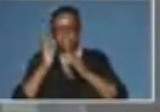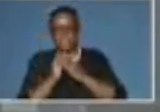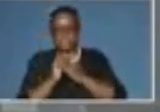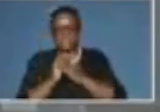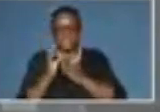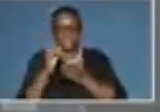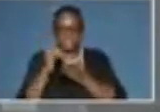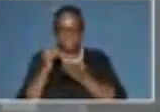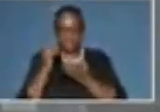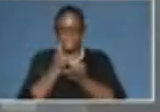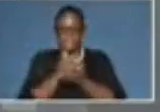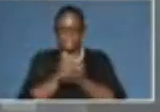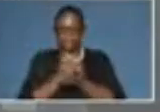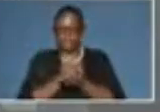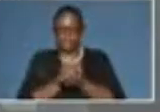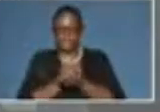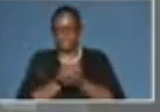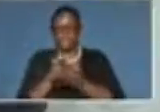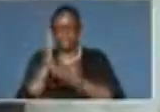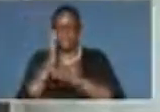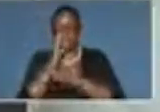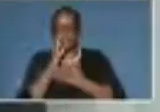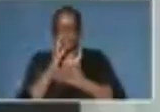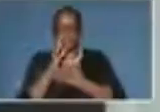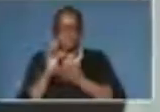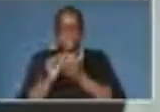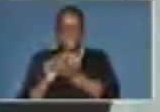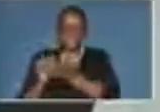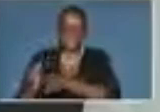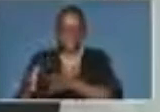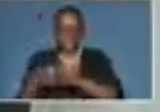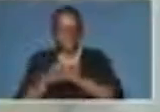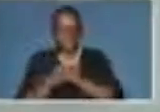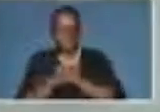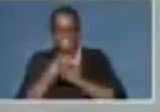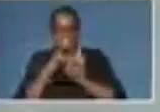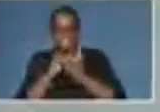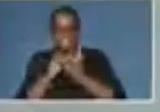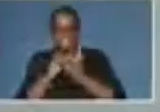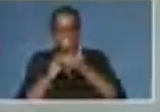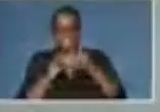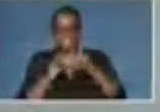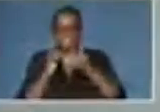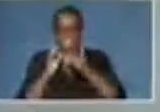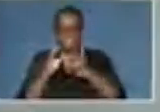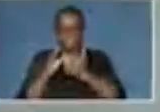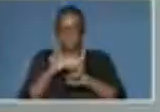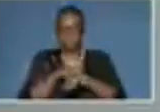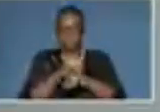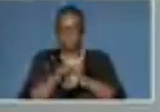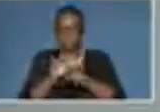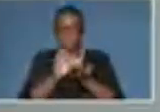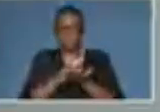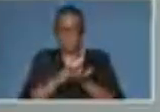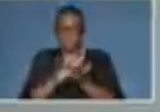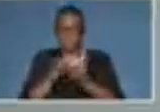their documents would be handled unscrupulously. He says the office uses one of the most secured printing firms in the world, and the Bahamas, he